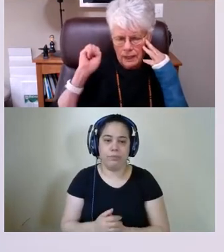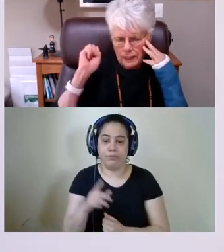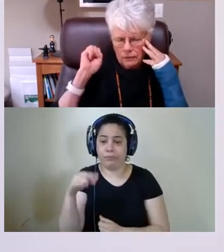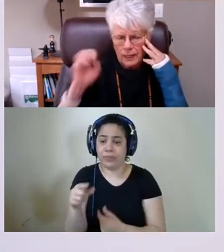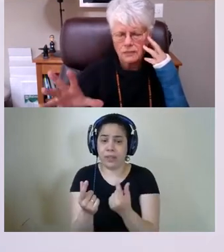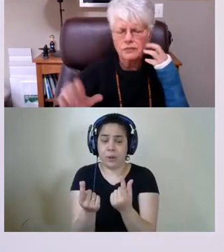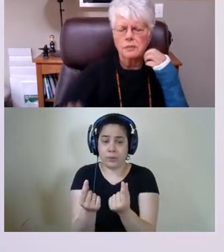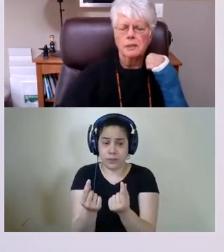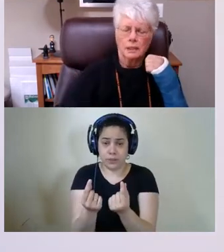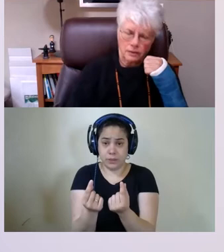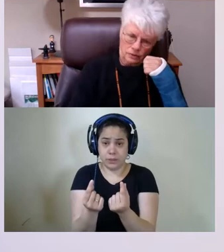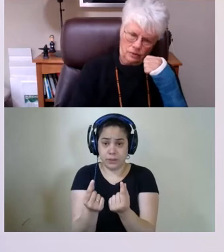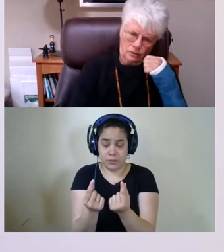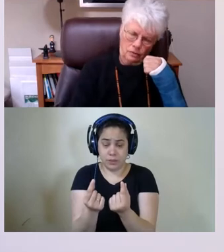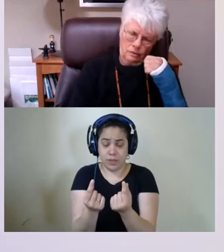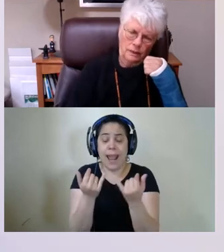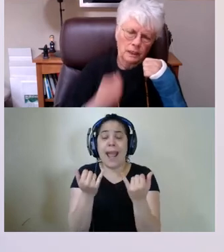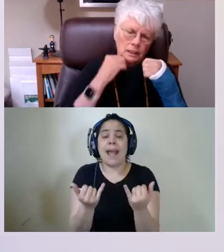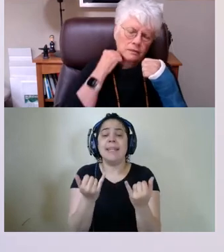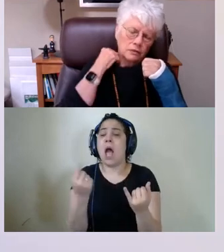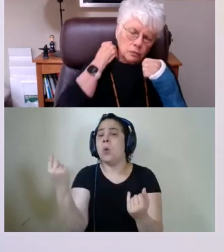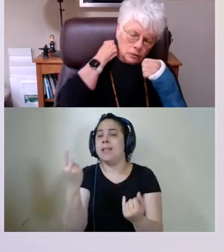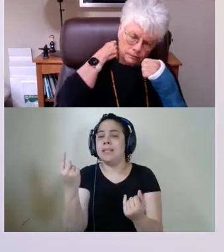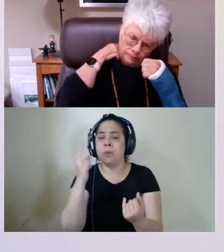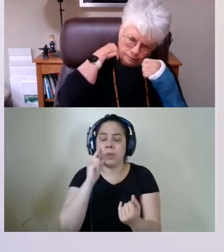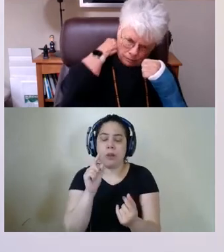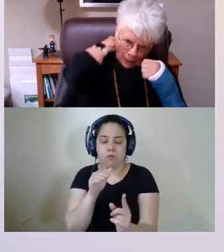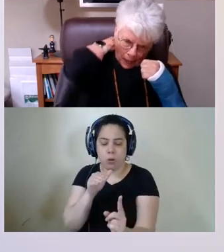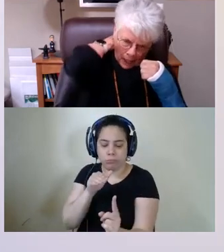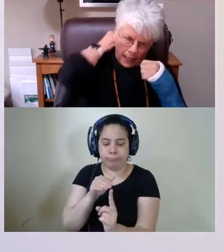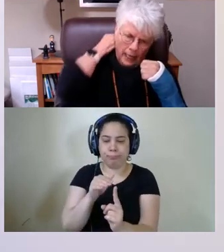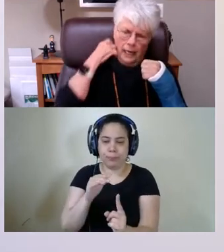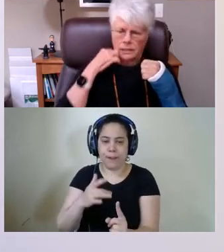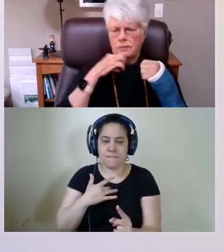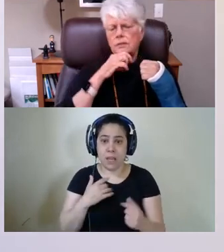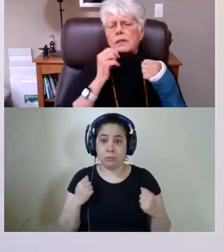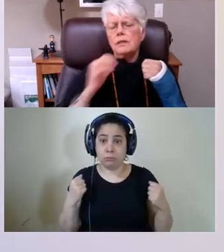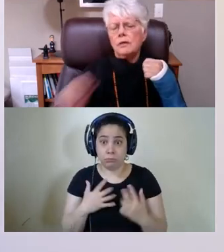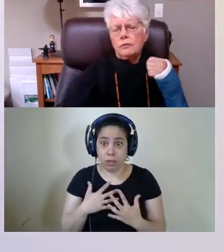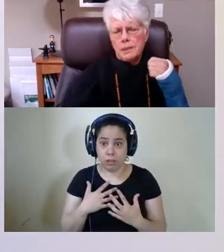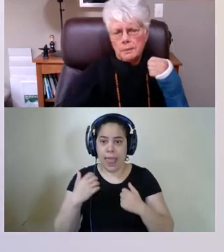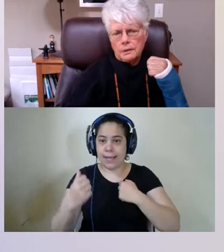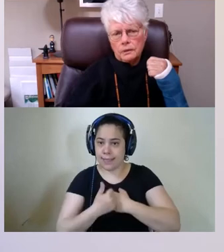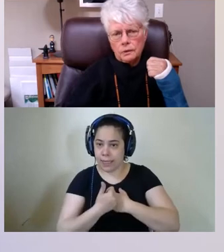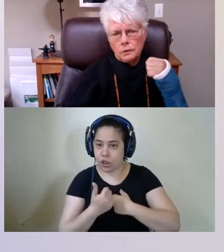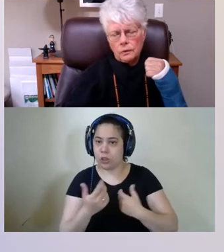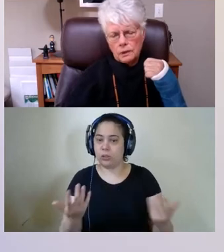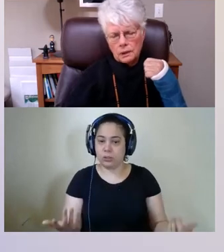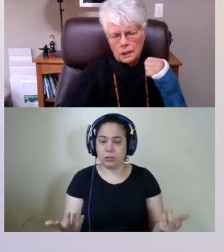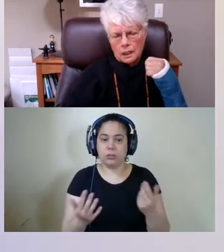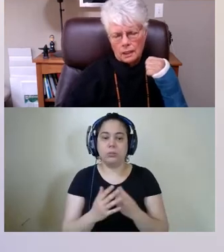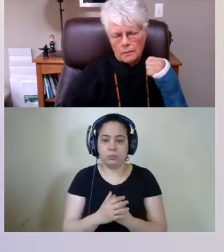give a threat stimulus to the individual. And then those people who